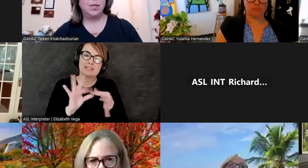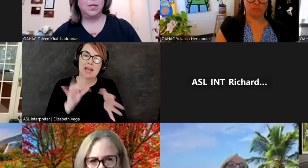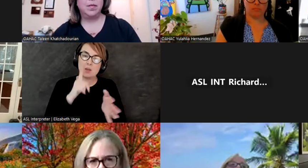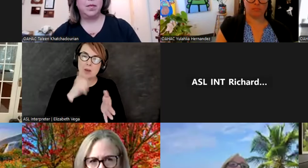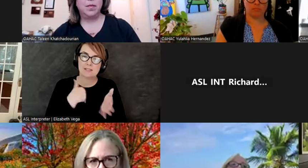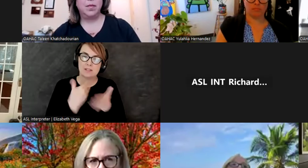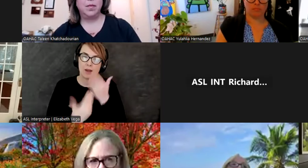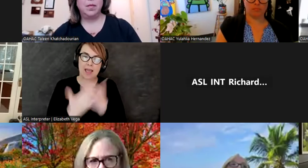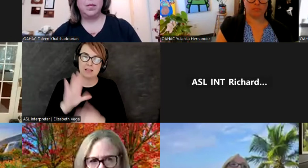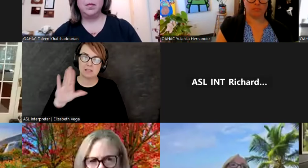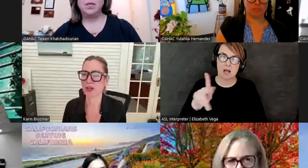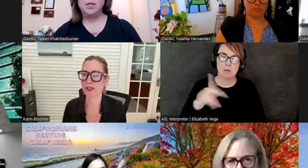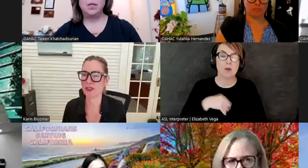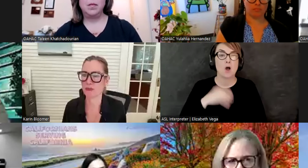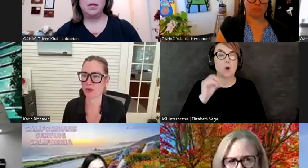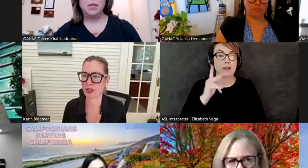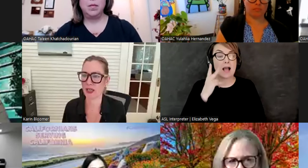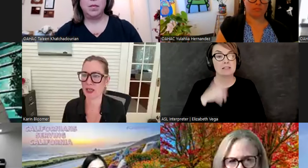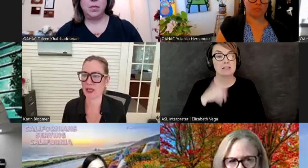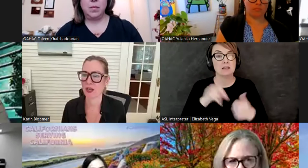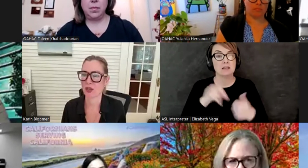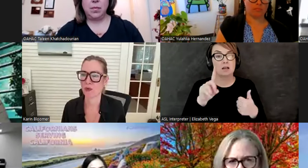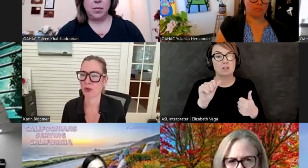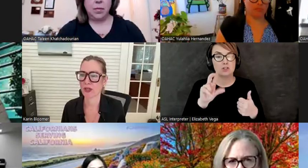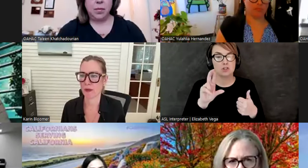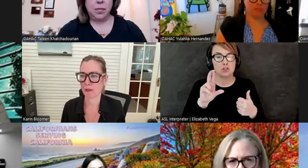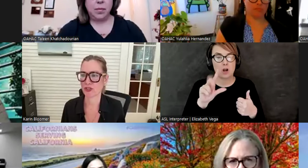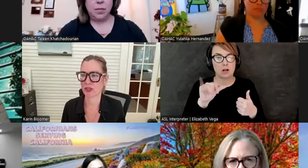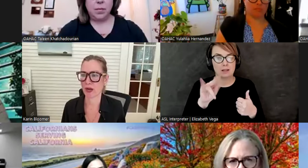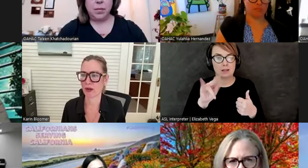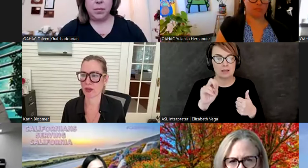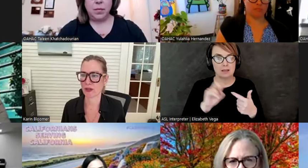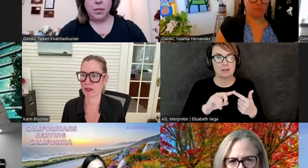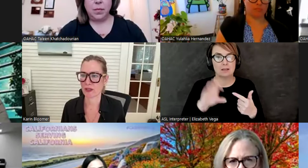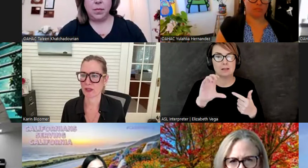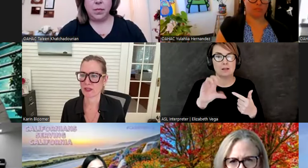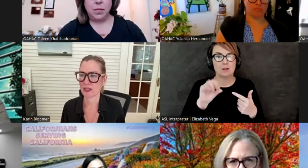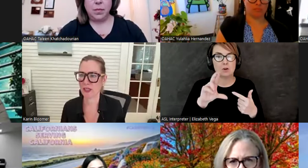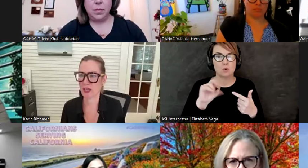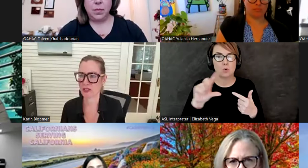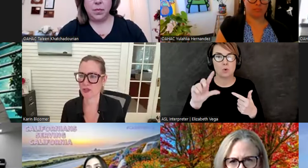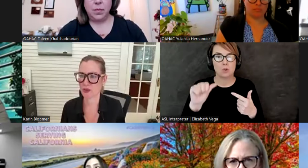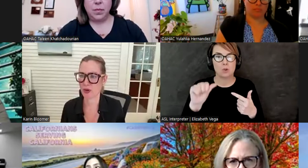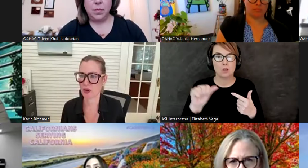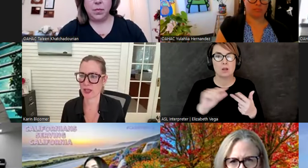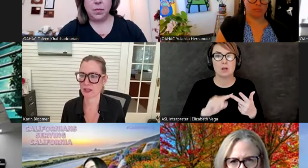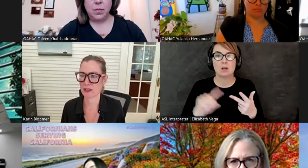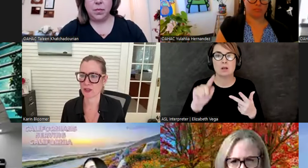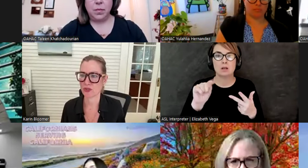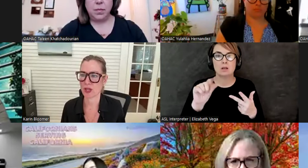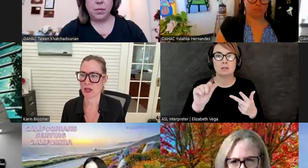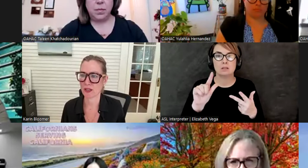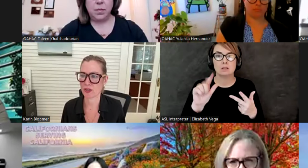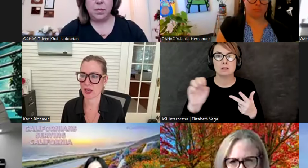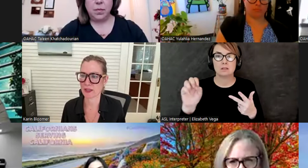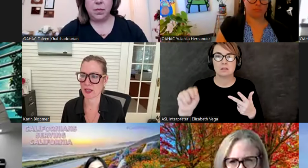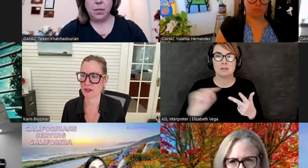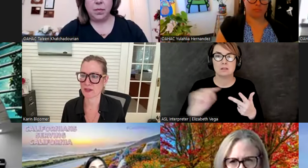I have virtual raised hands from Darlene Dupree, Carola Camacha Marinon, Talene Cachadoran,